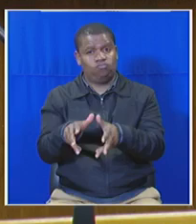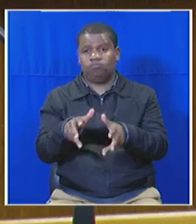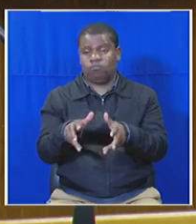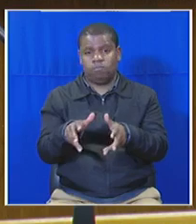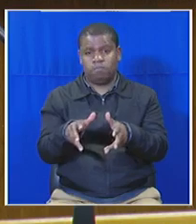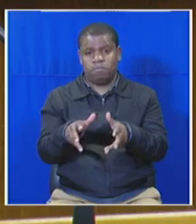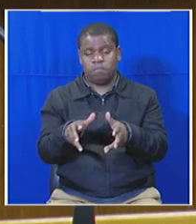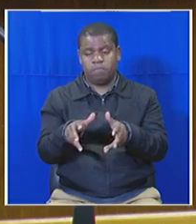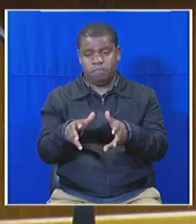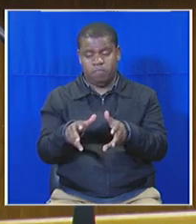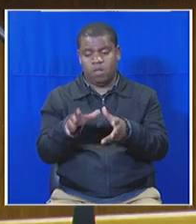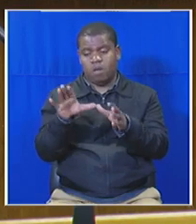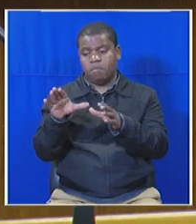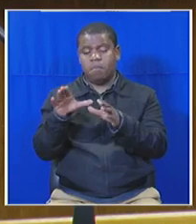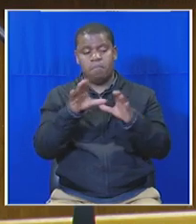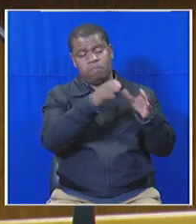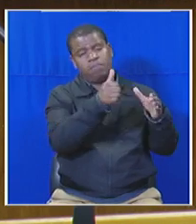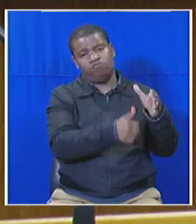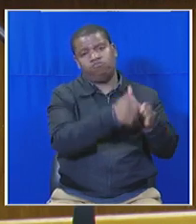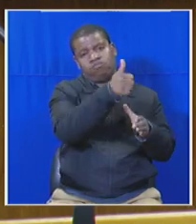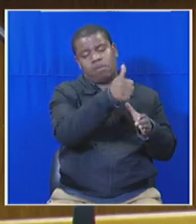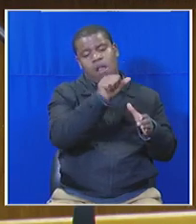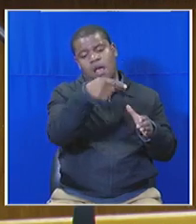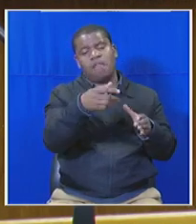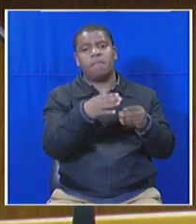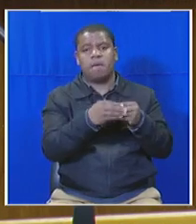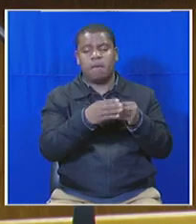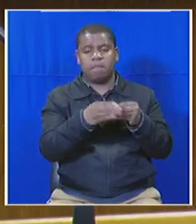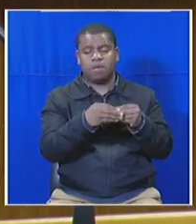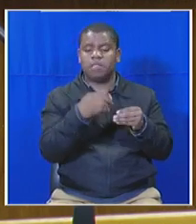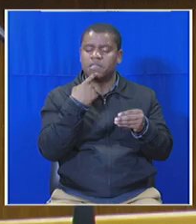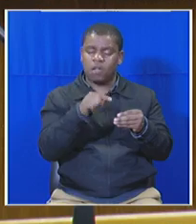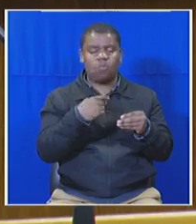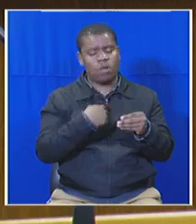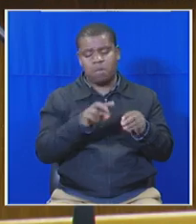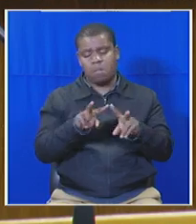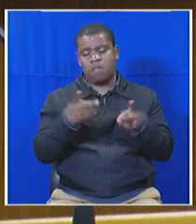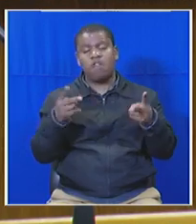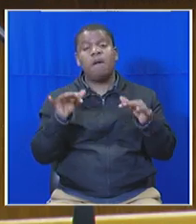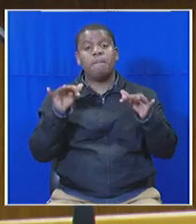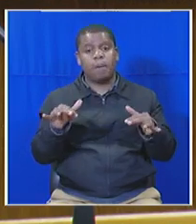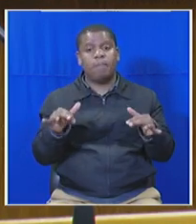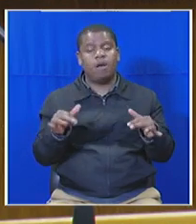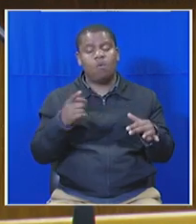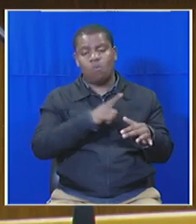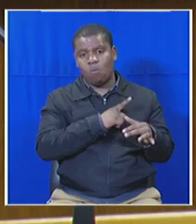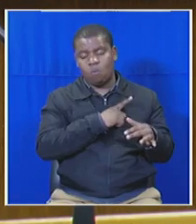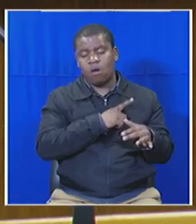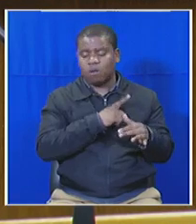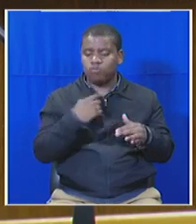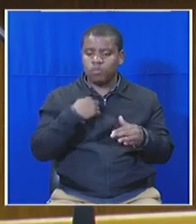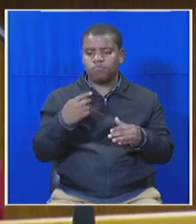alendlu yoyisomthetho basicingela ngolunya CEFF xa siphikisana neziphakamiso ezenziwa apha. Balibala msinyane